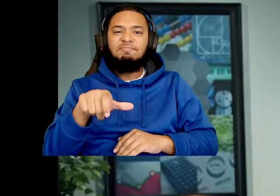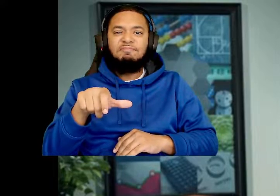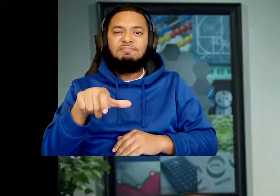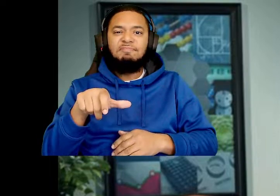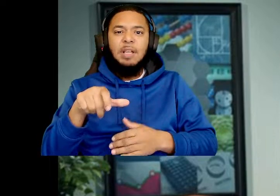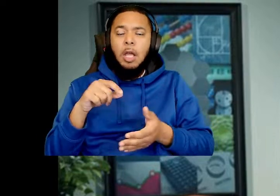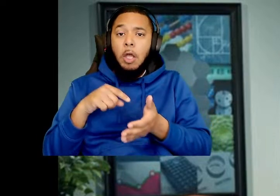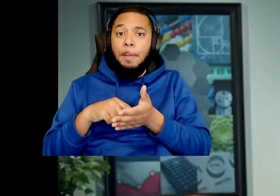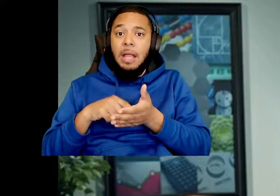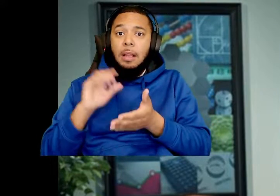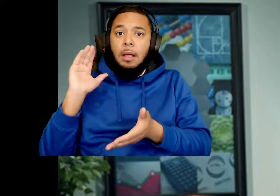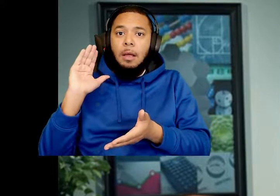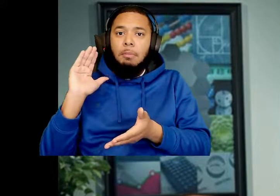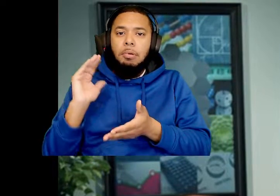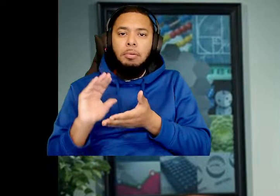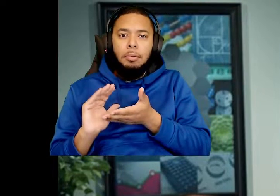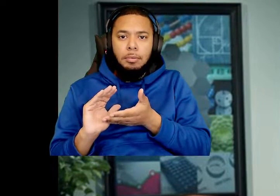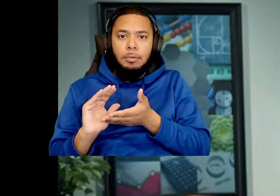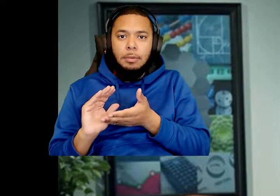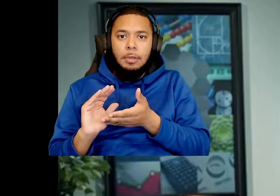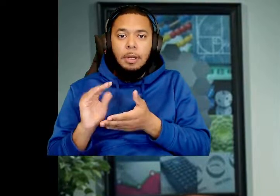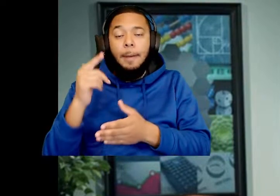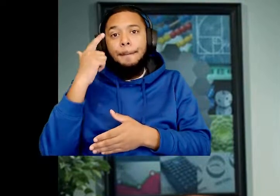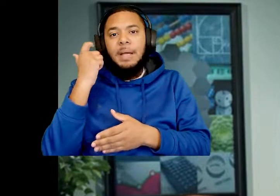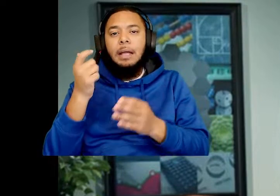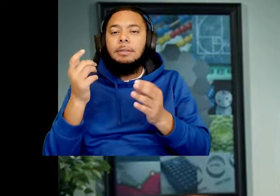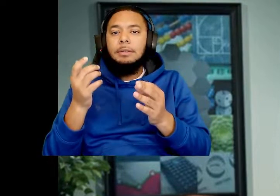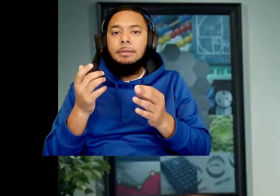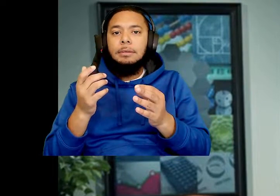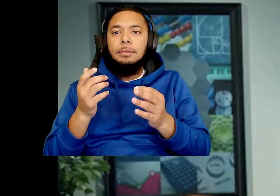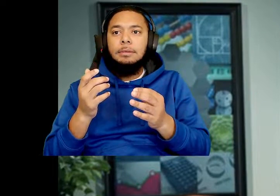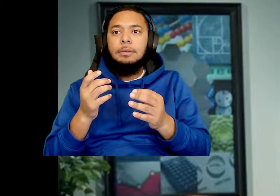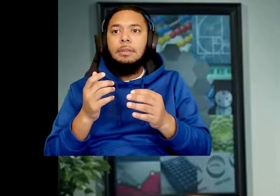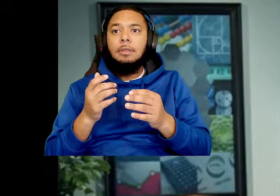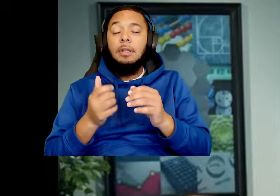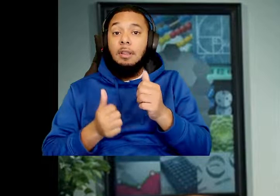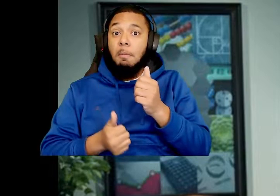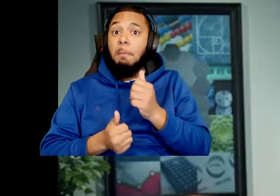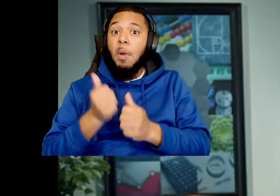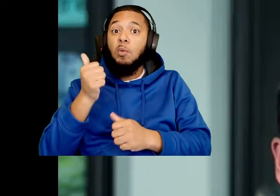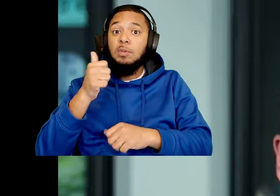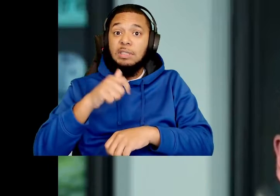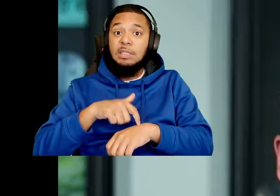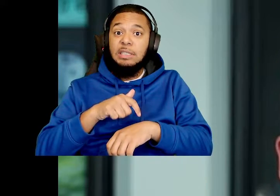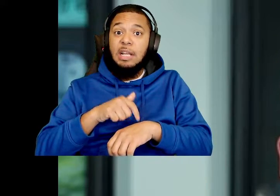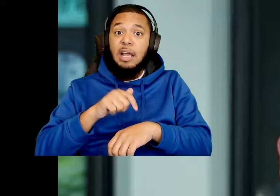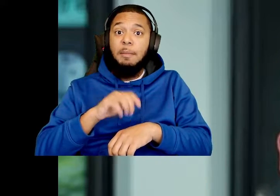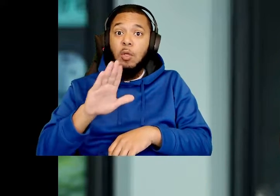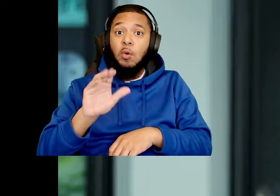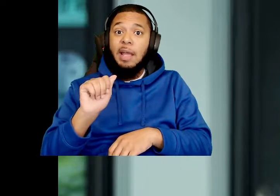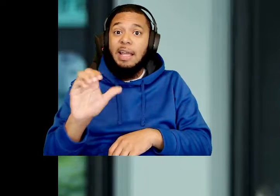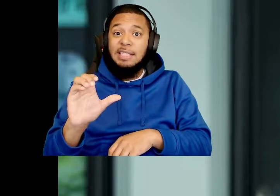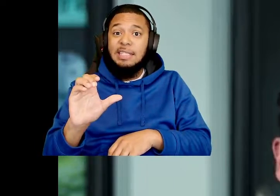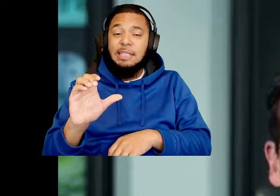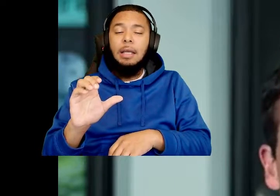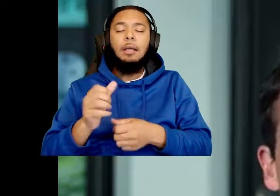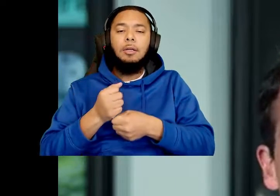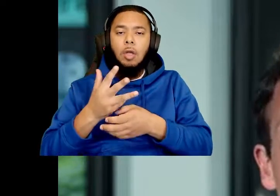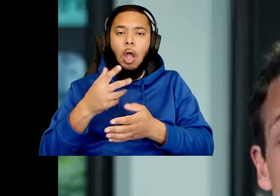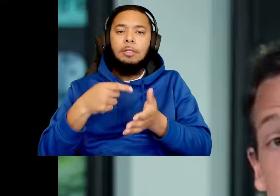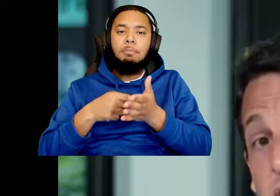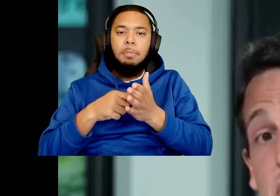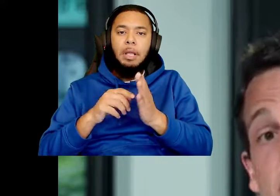drops because the main driver of your electric bill is your air conditioning unit in most places. Other bills always stay the